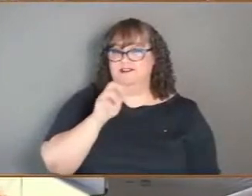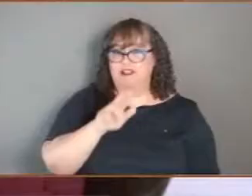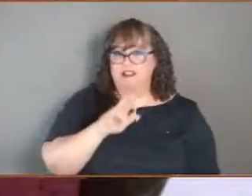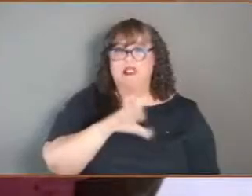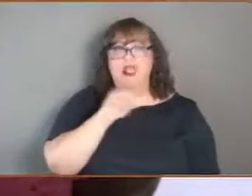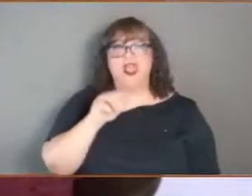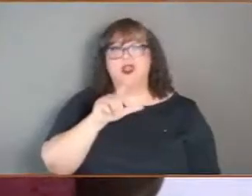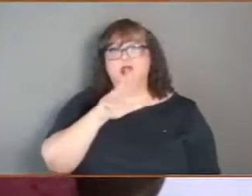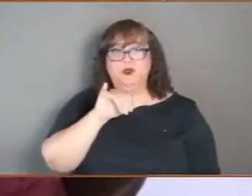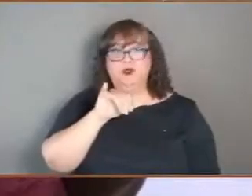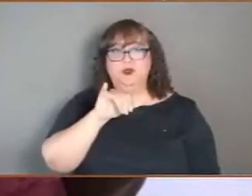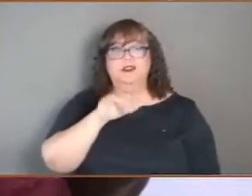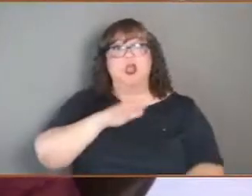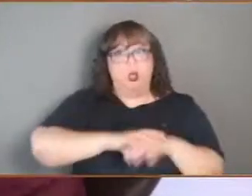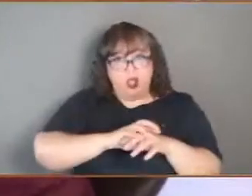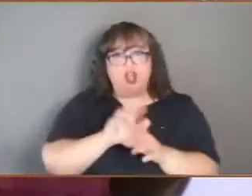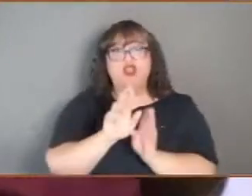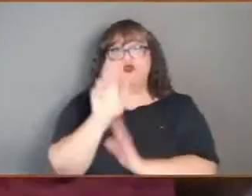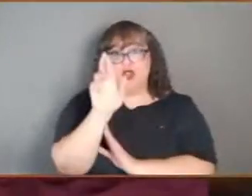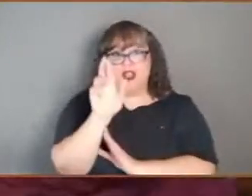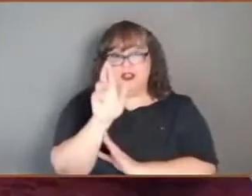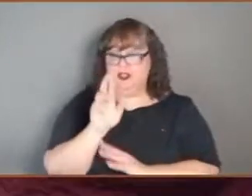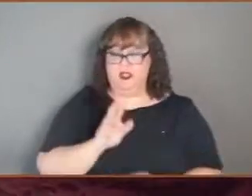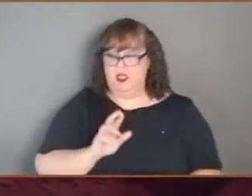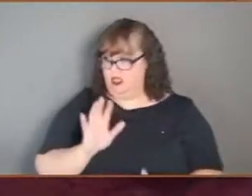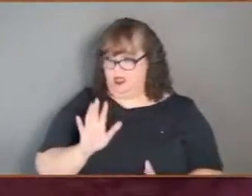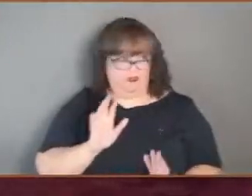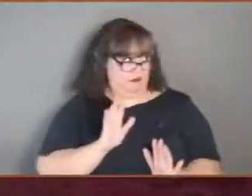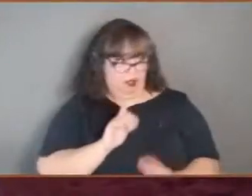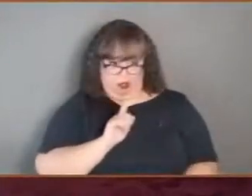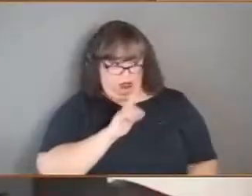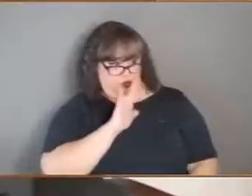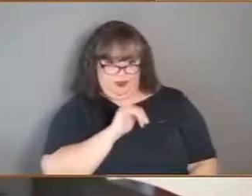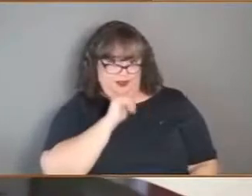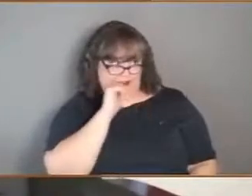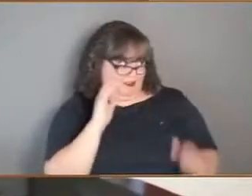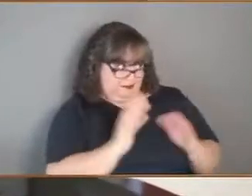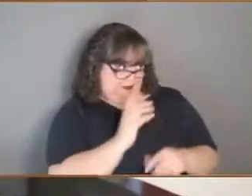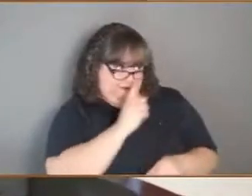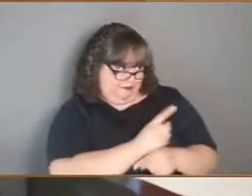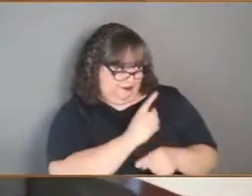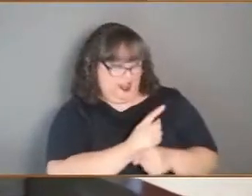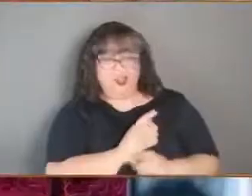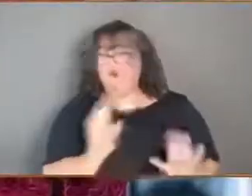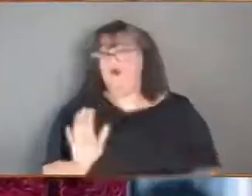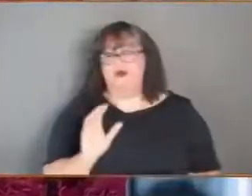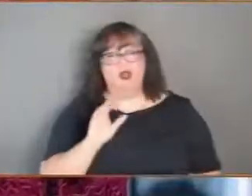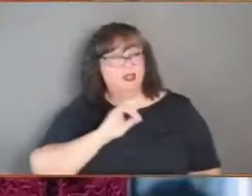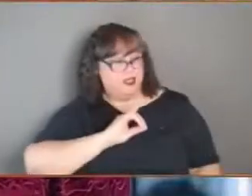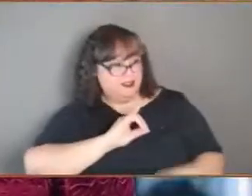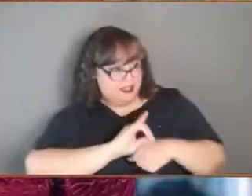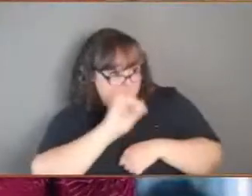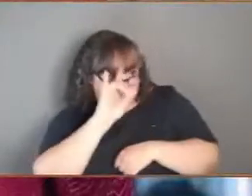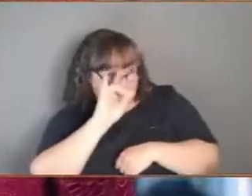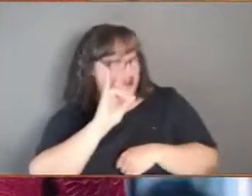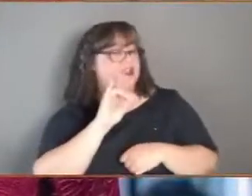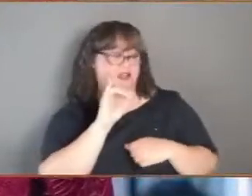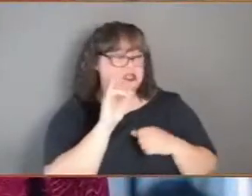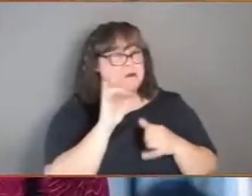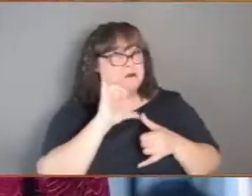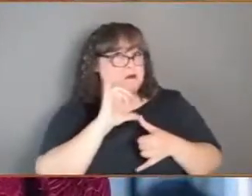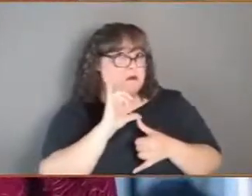it's not a small spacecraft itself, it's pretty large as well, right? No, it's not a small spacecraft. It's about the size of a standard car. It